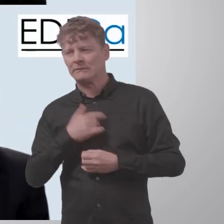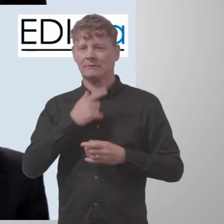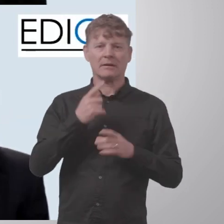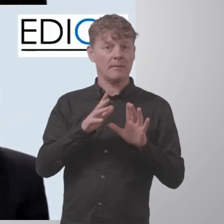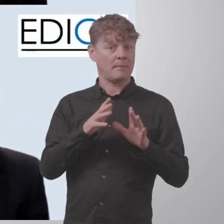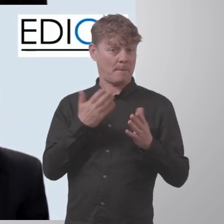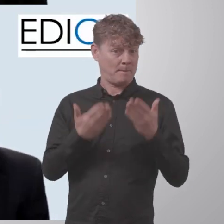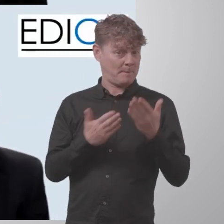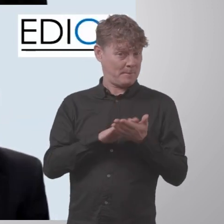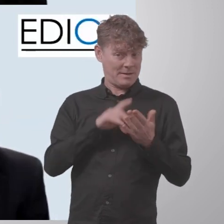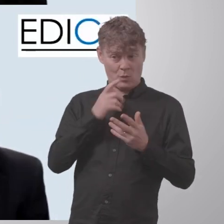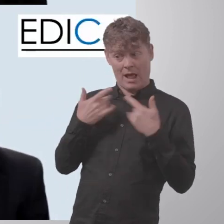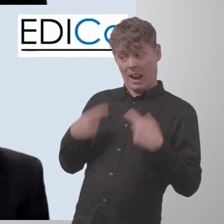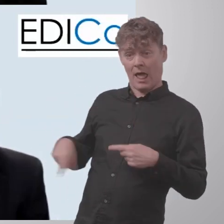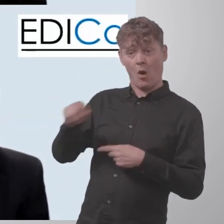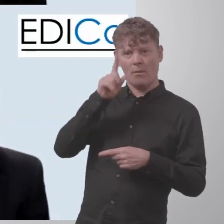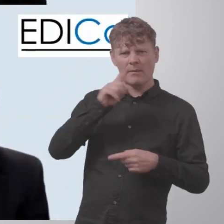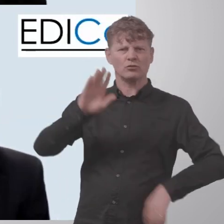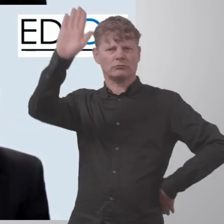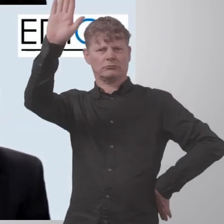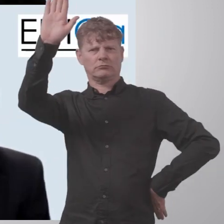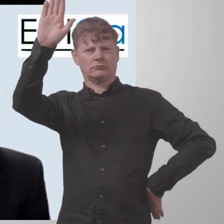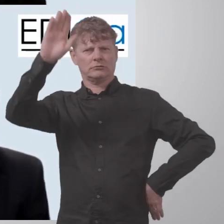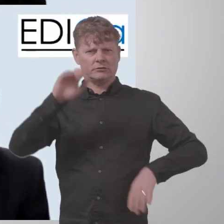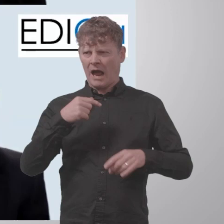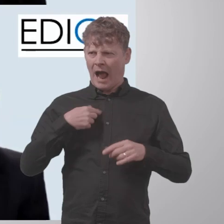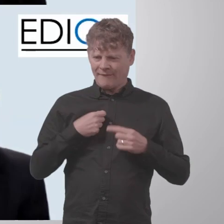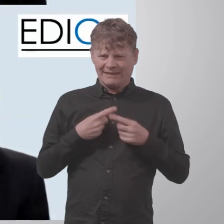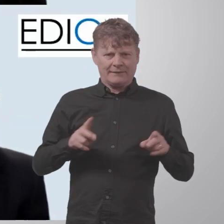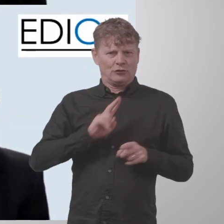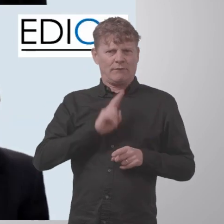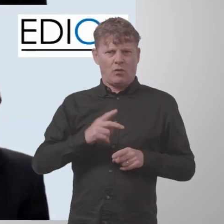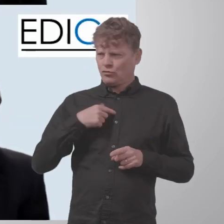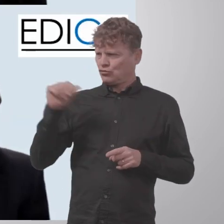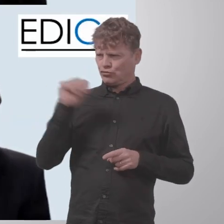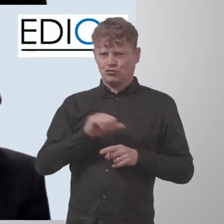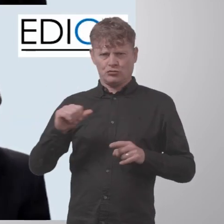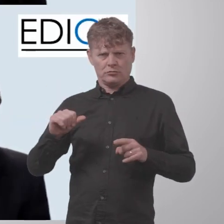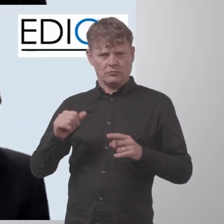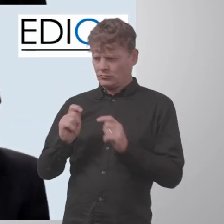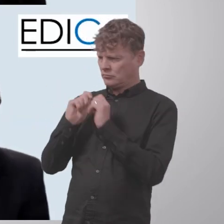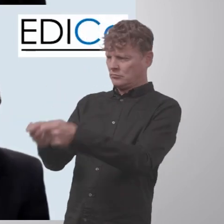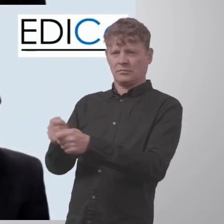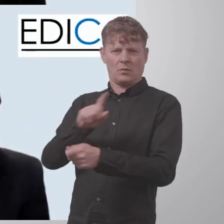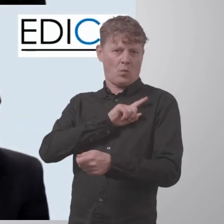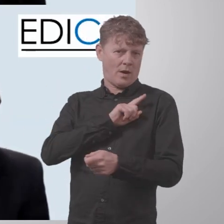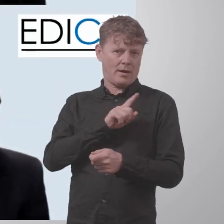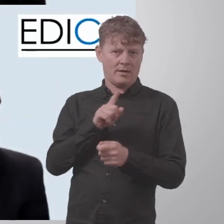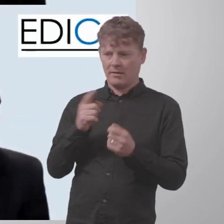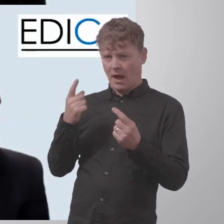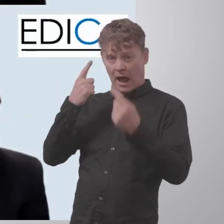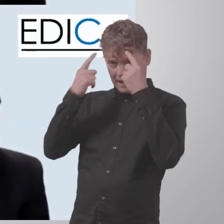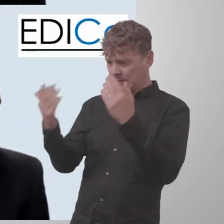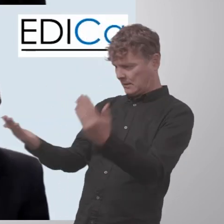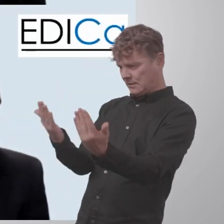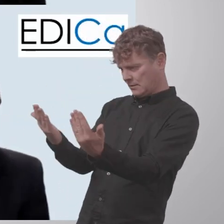this different voice should succeed in this decision because it's a great idea. And when I look at it in context, I'd make a slightly